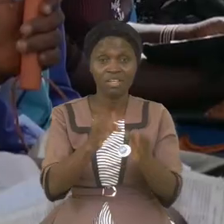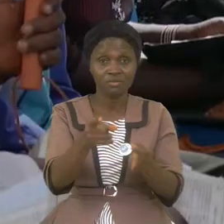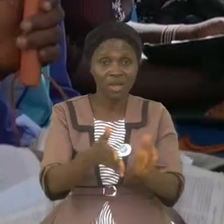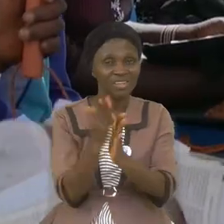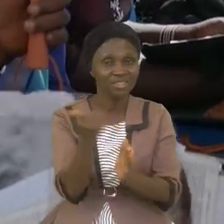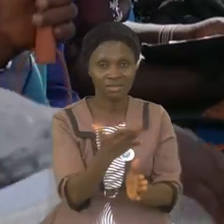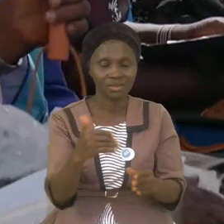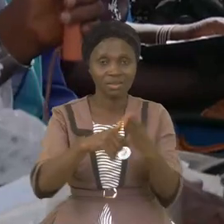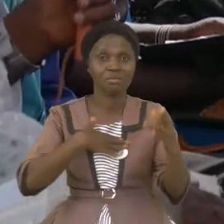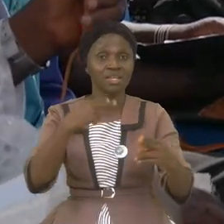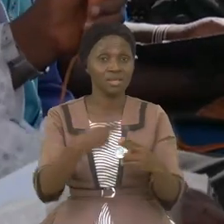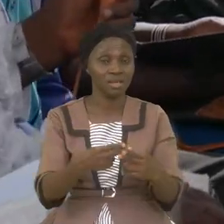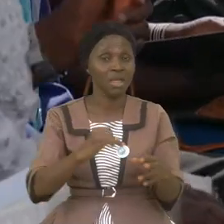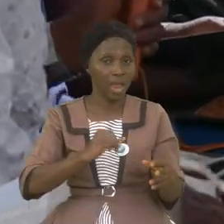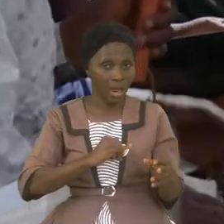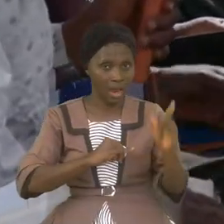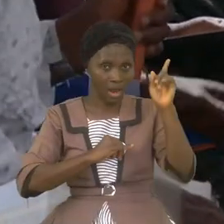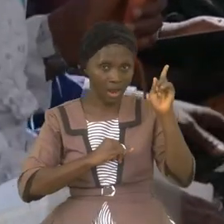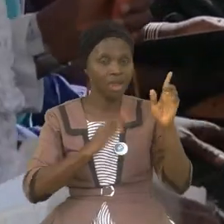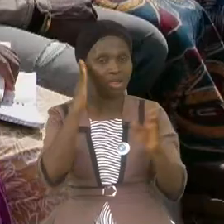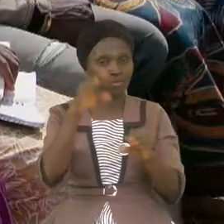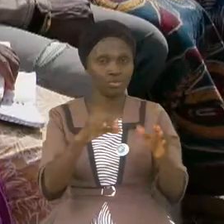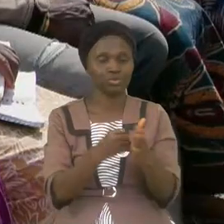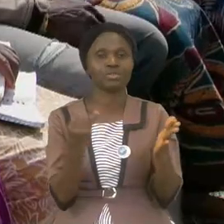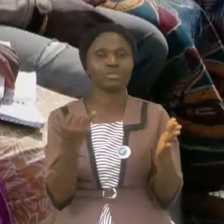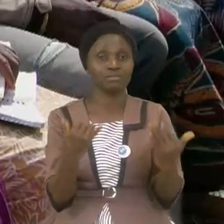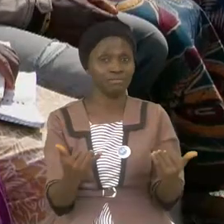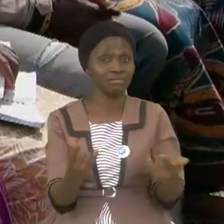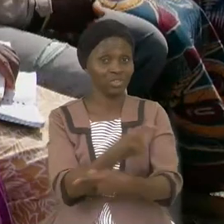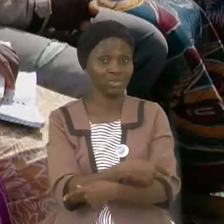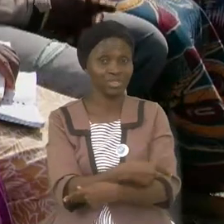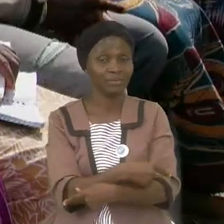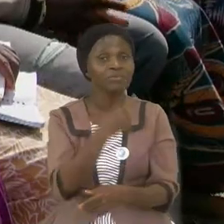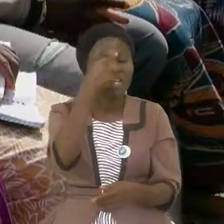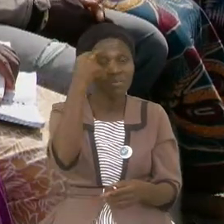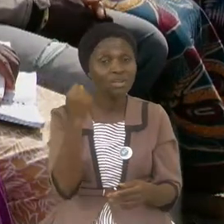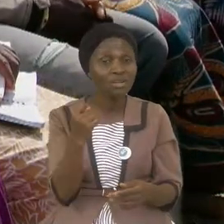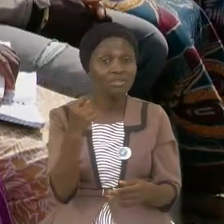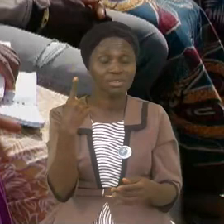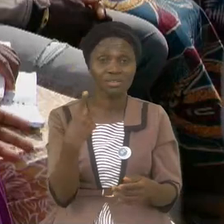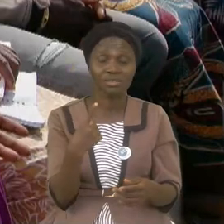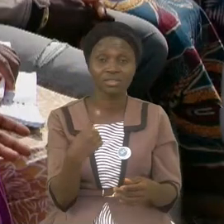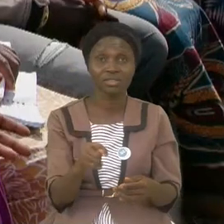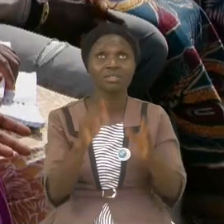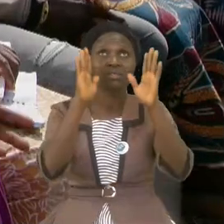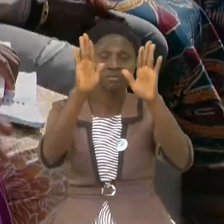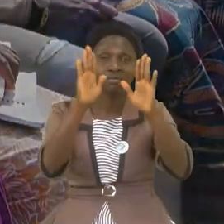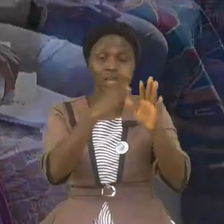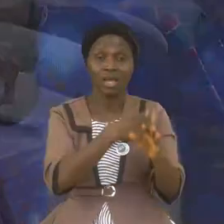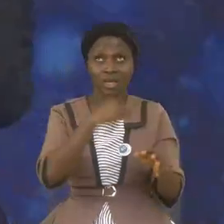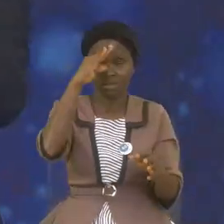it today. I said today, because his signs and his